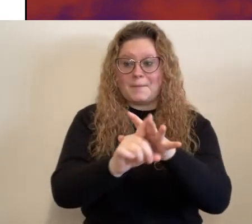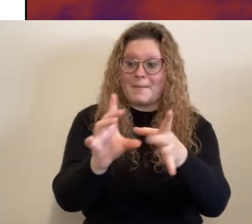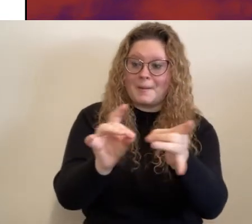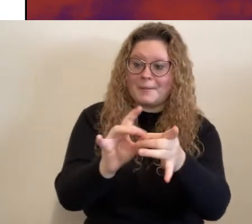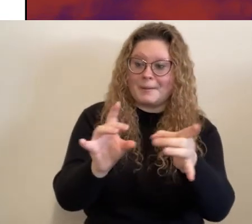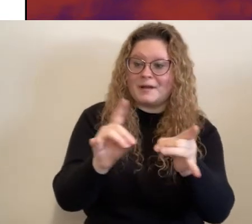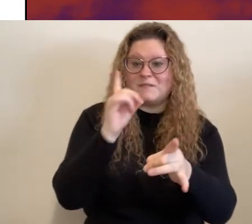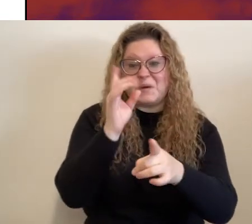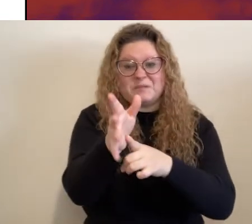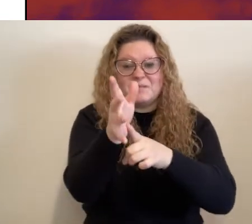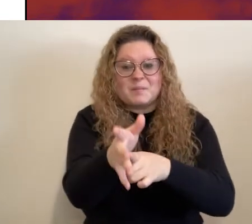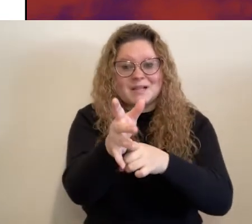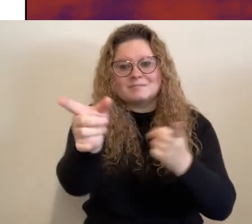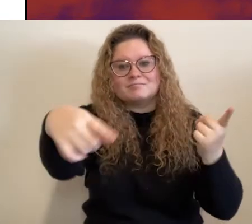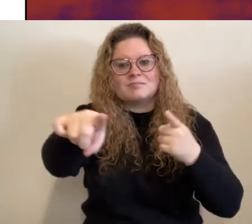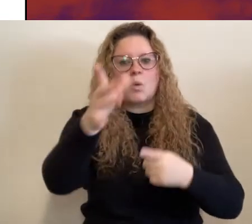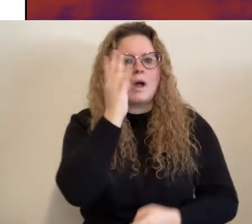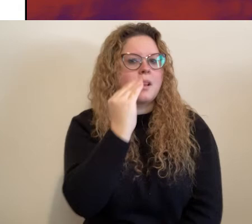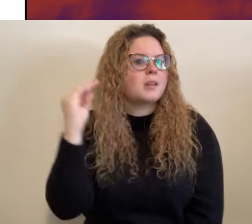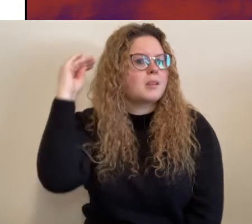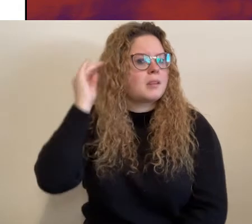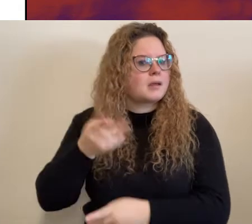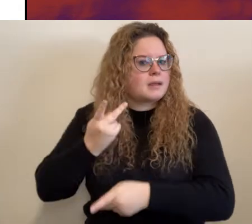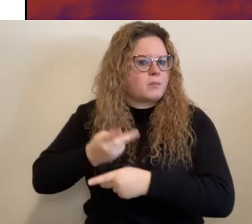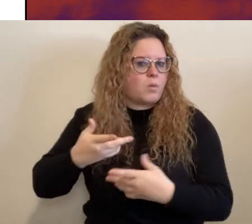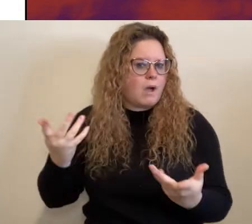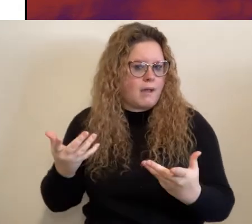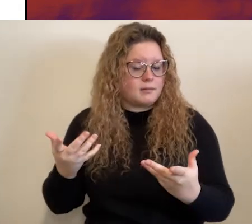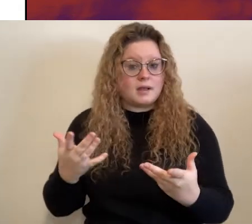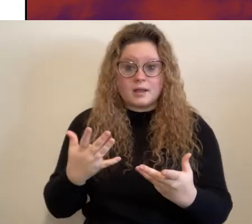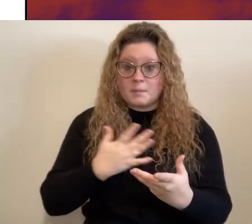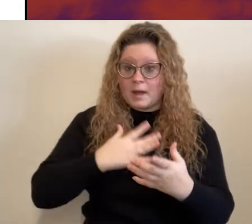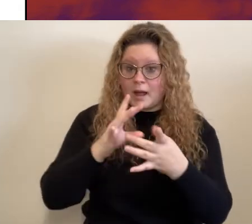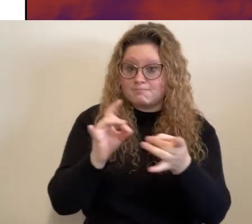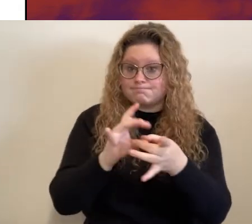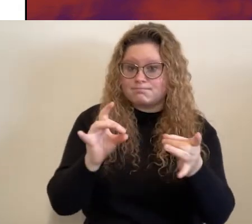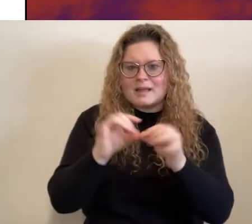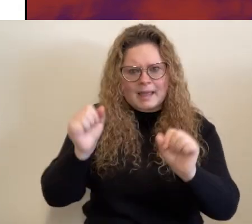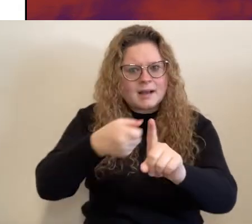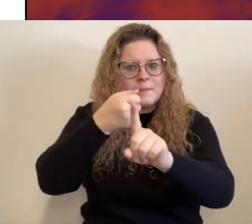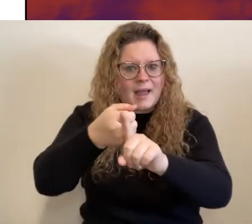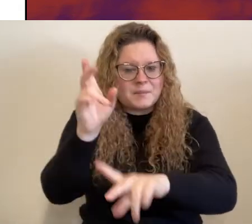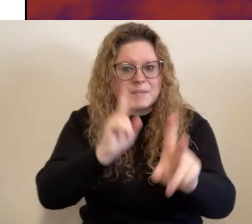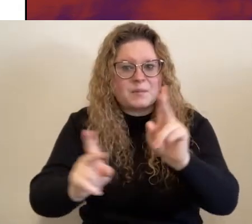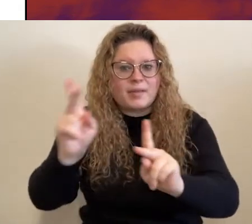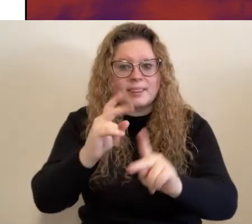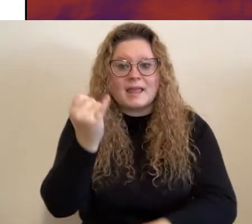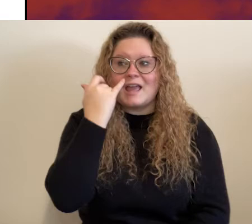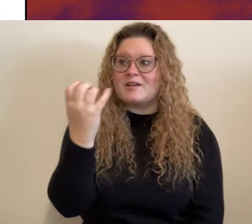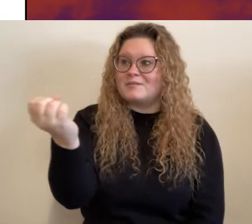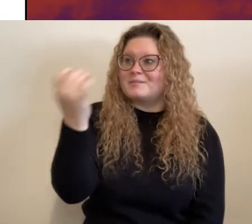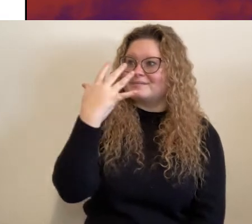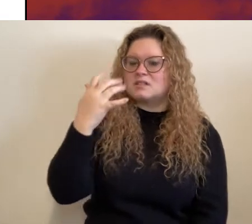with them? And your words have such an impact on another person. And we hear this all the time of someone can say something to you